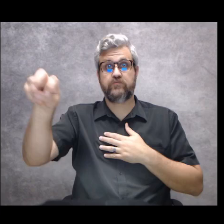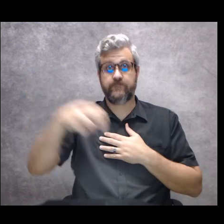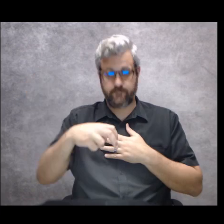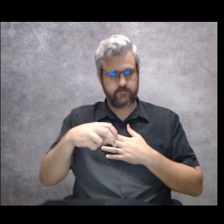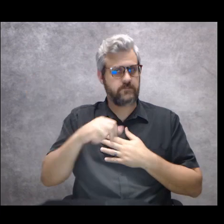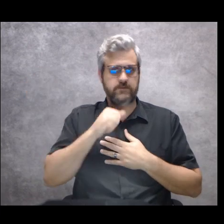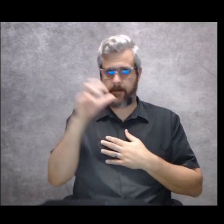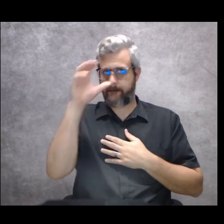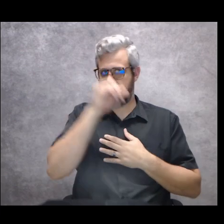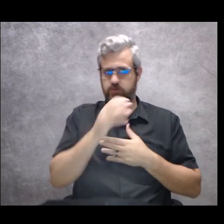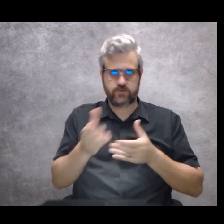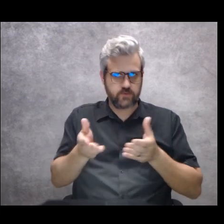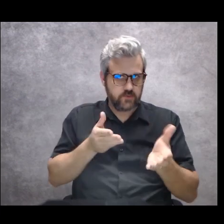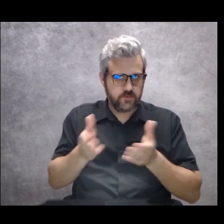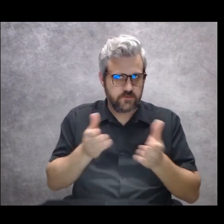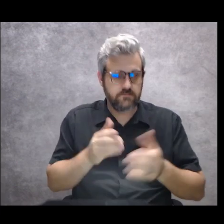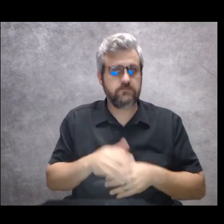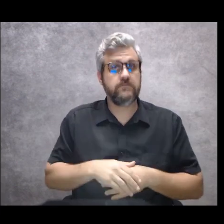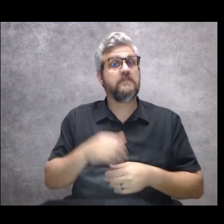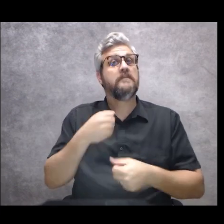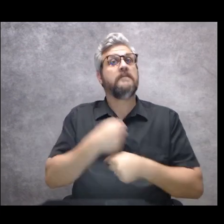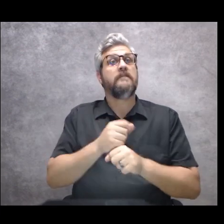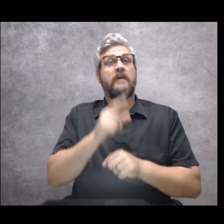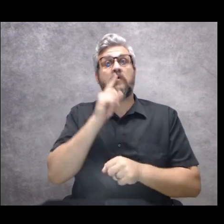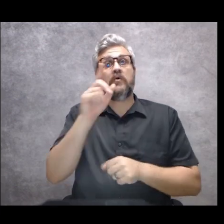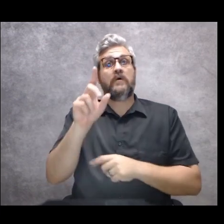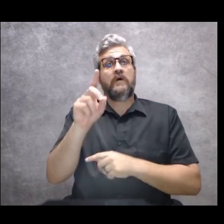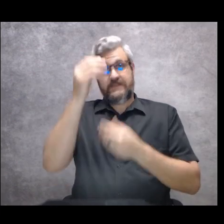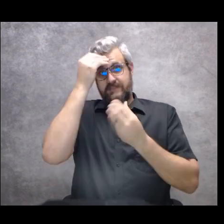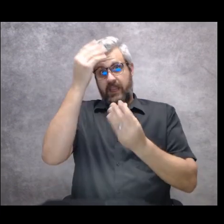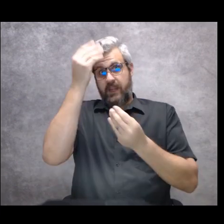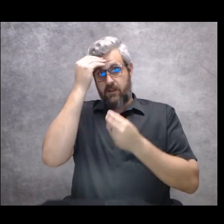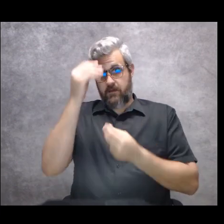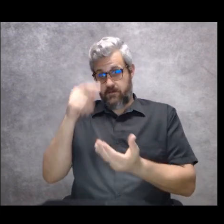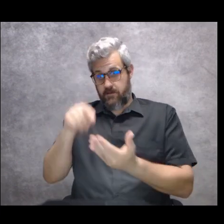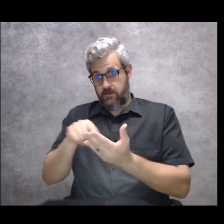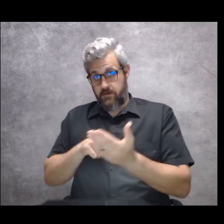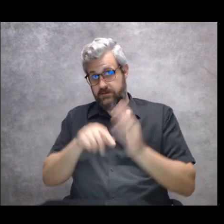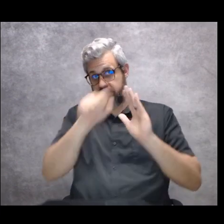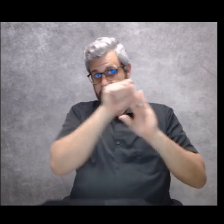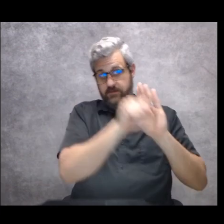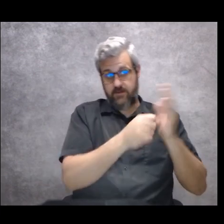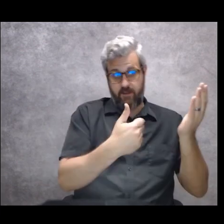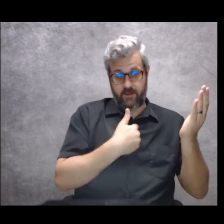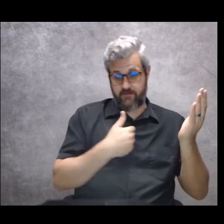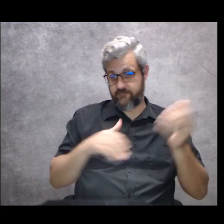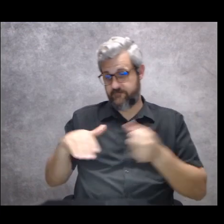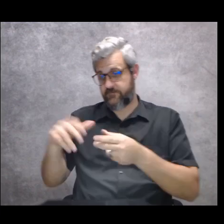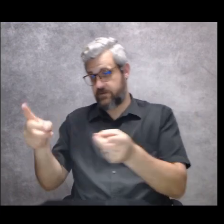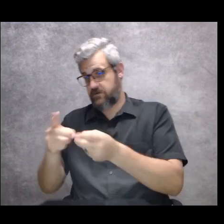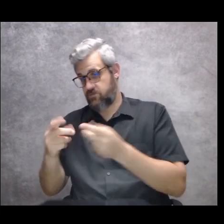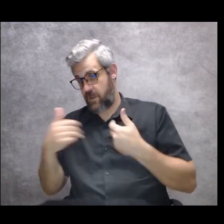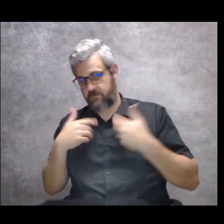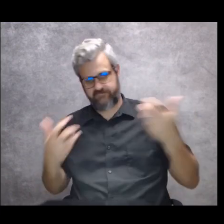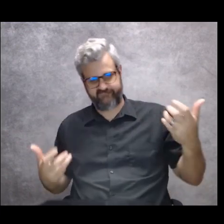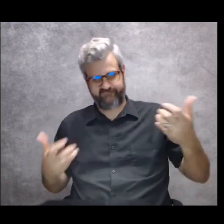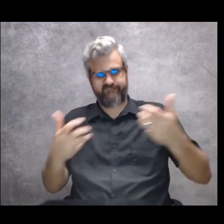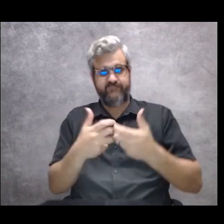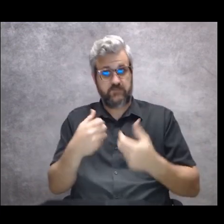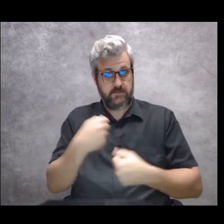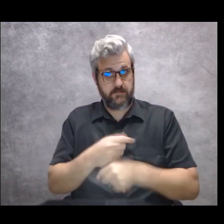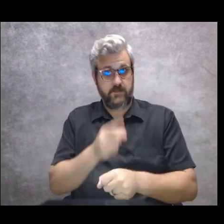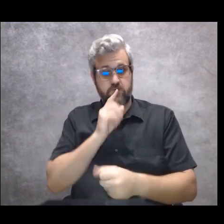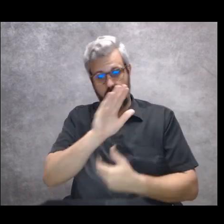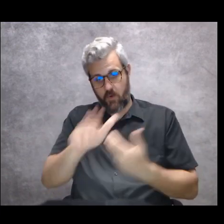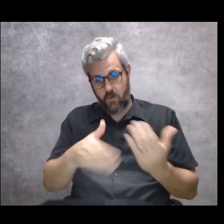data between state and district is correct. To ensure all GT data is correct for the school report card and